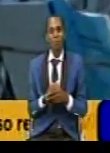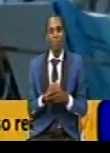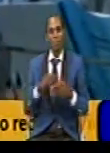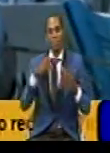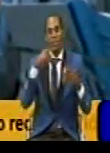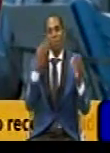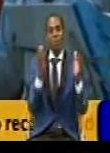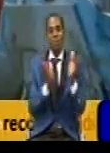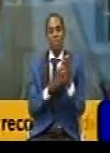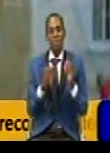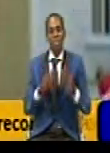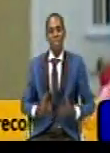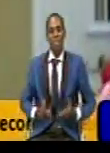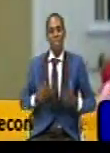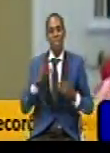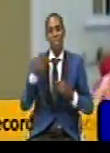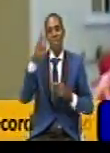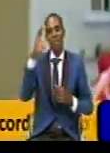Praise the Lord.